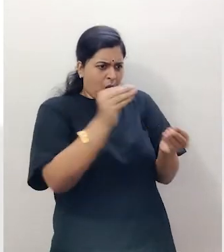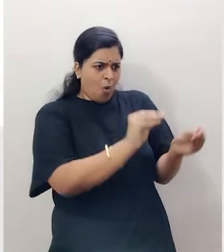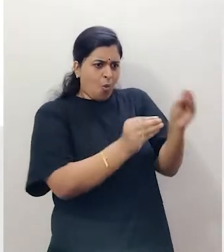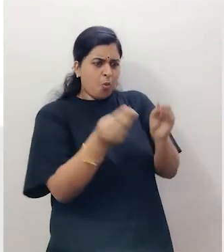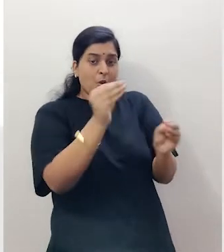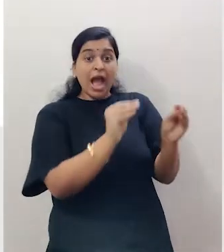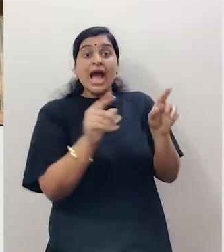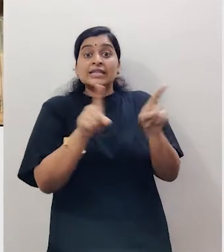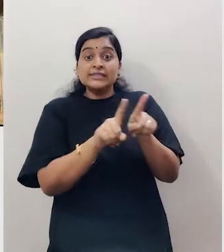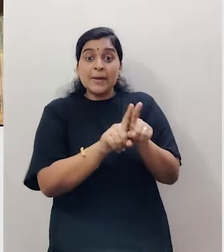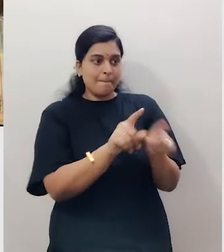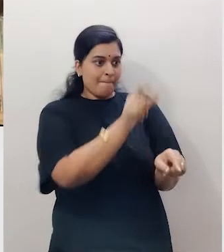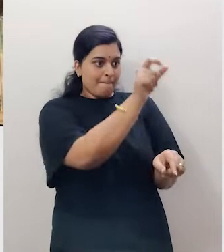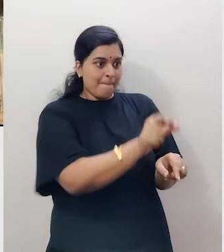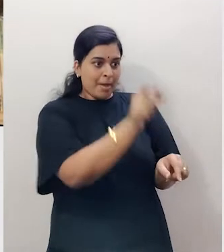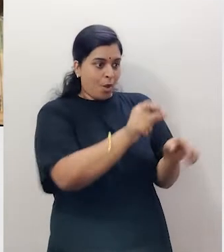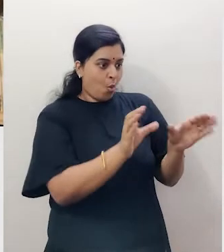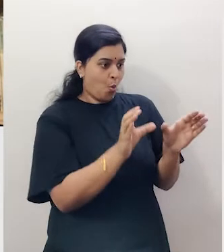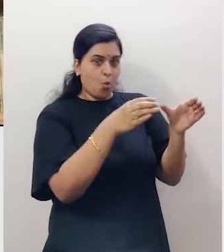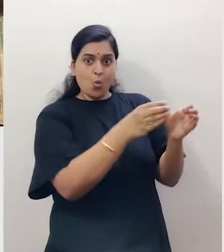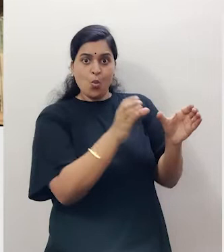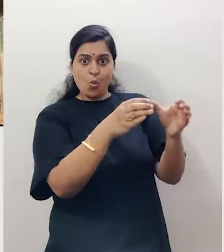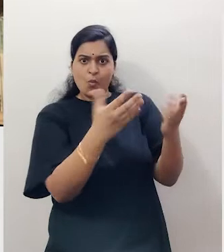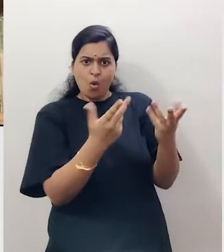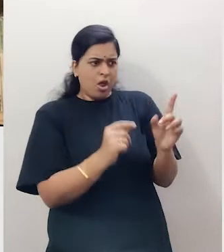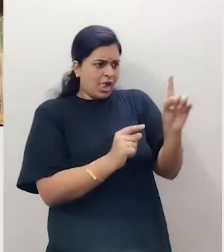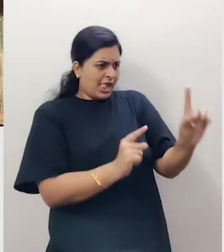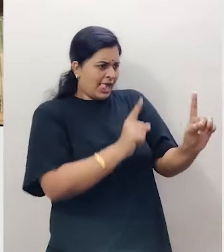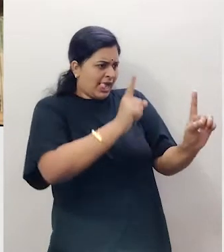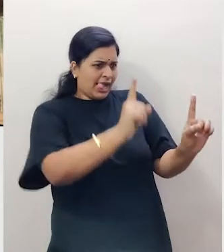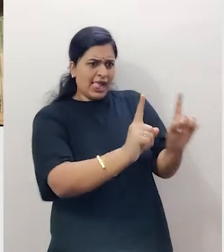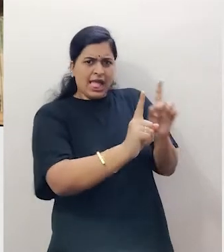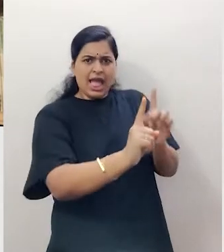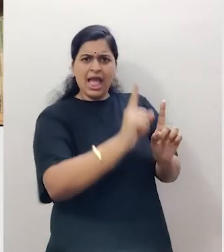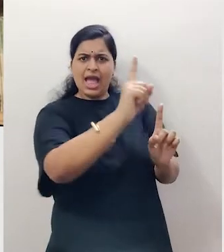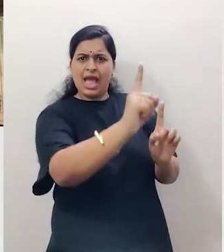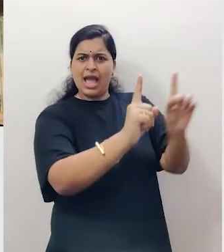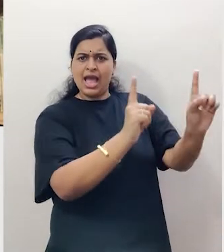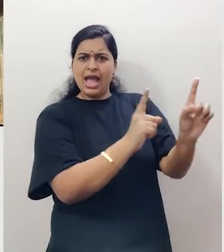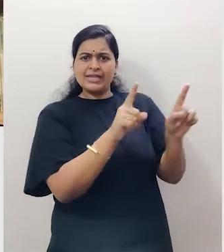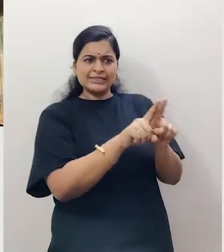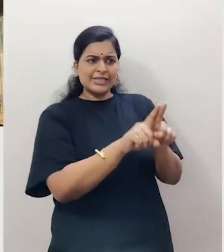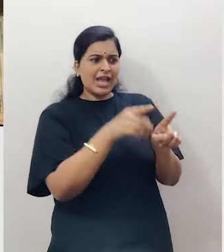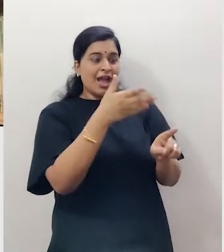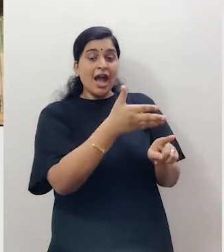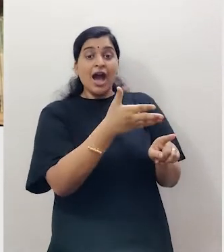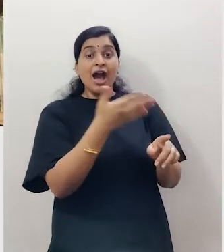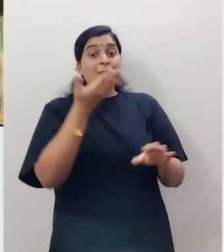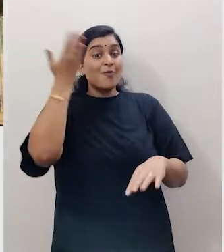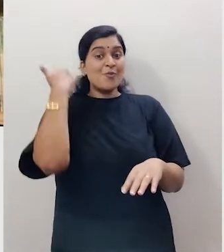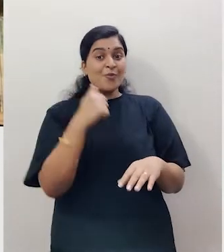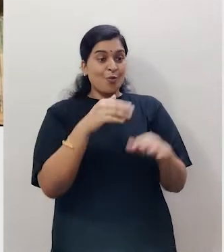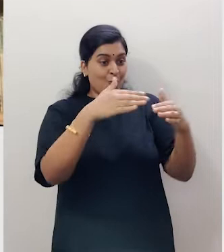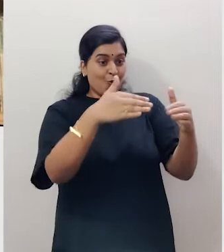scaffolds. He used his off-loom techniques to create figurative groups whose collective helplessness recall Goya or